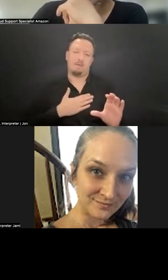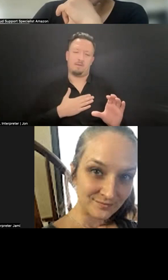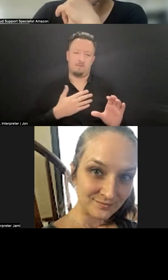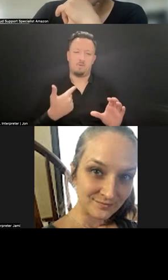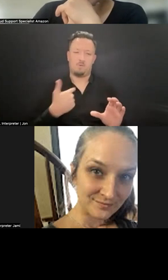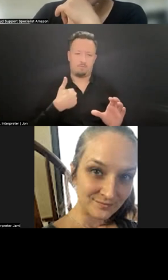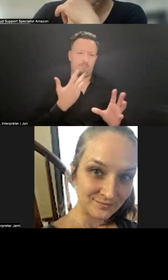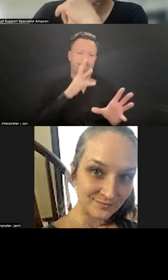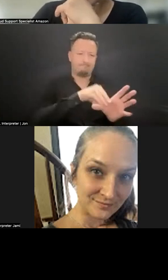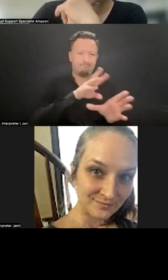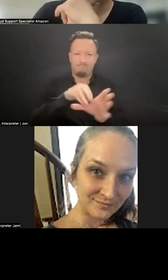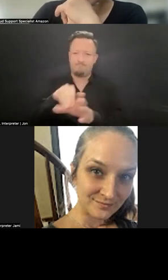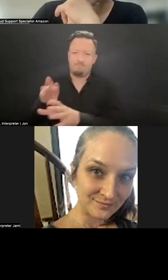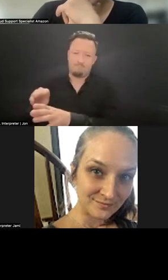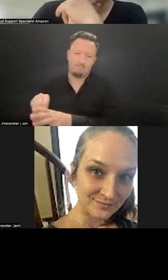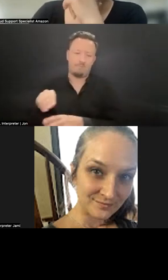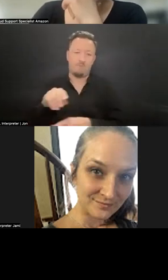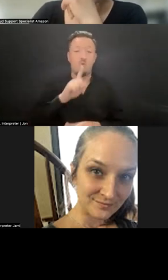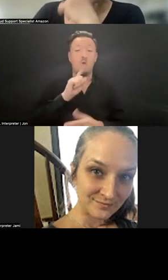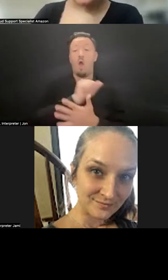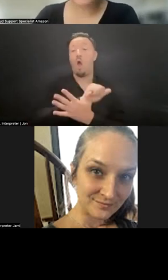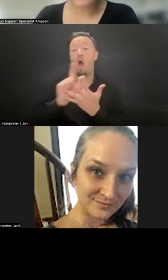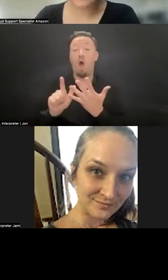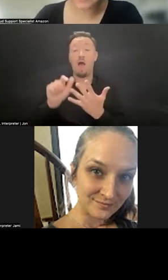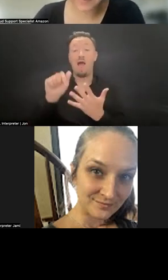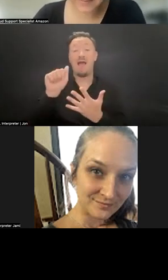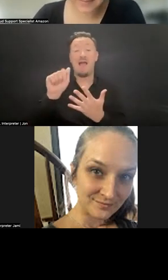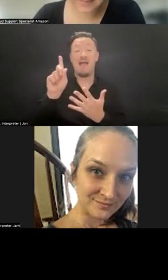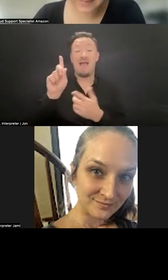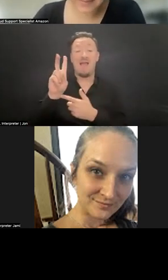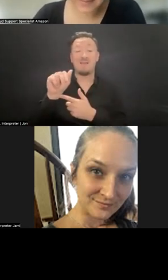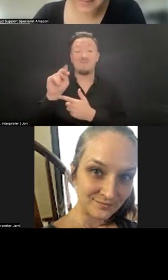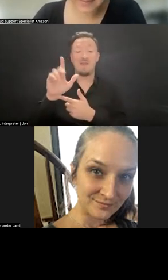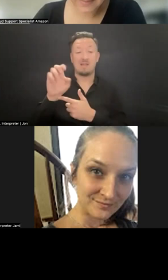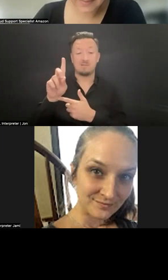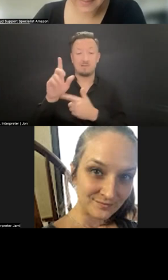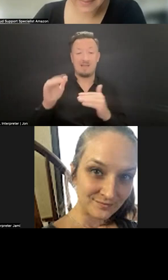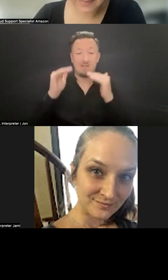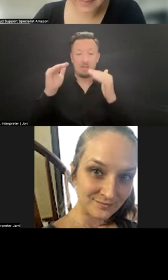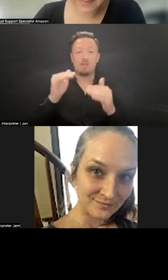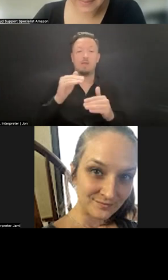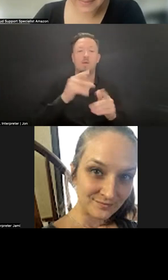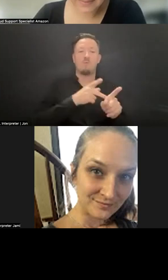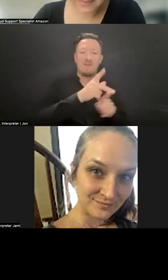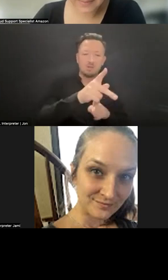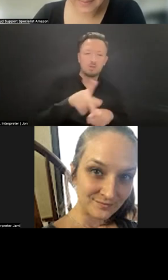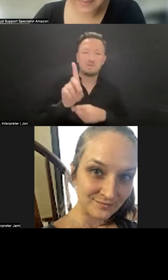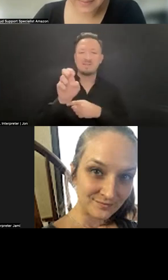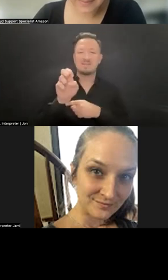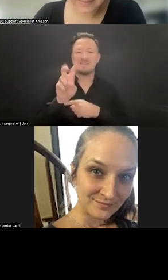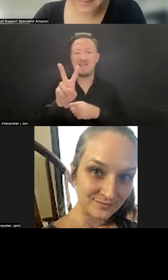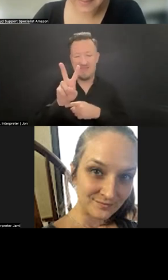all of them, all of the advanced ones. So the professional, the DevOps engineer,